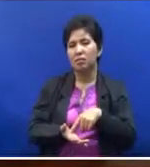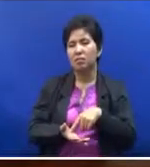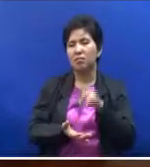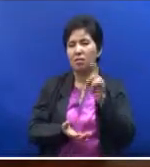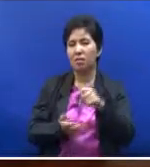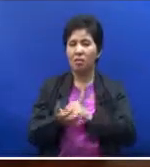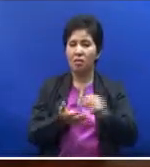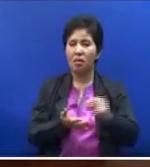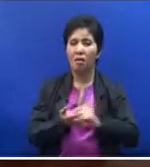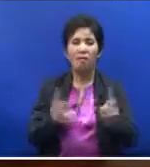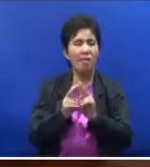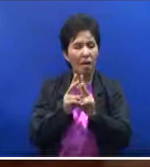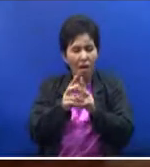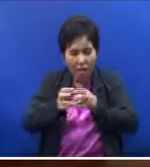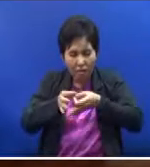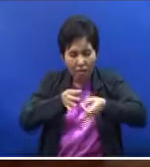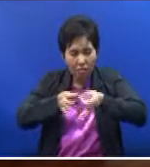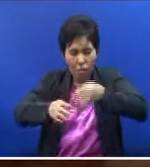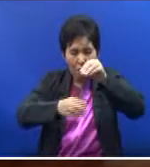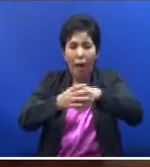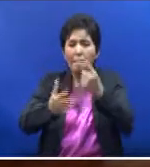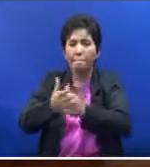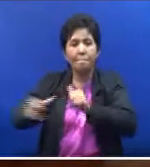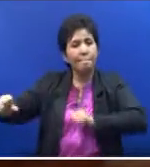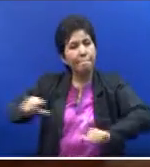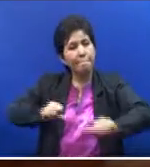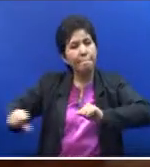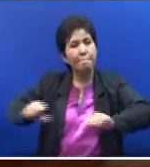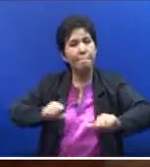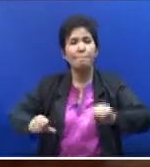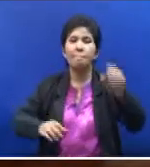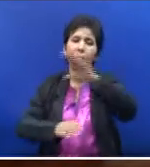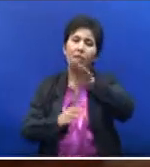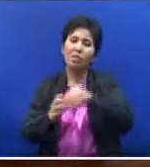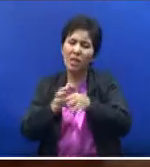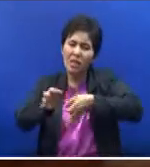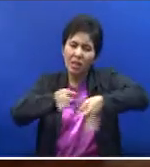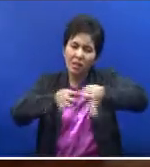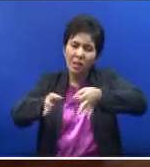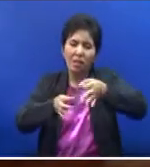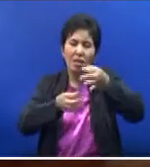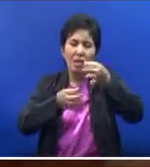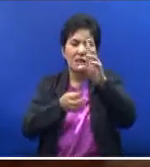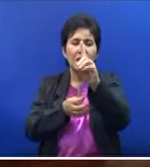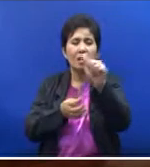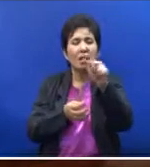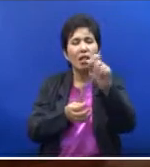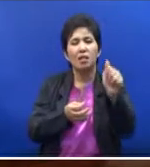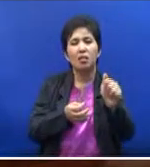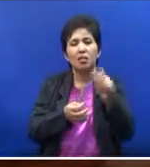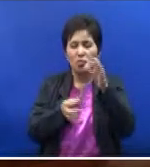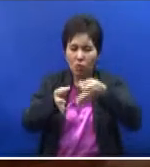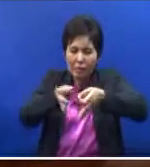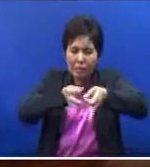has to write very detailed whatever actions, okay, in order to interpret the data. Okay, they have